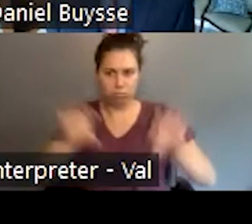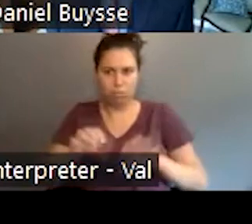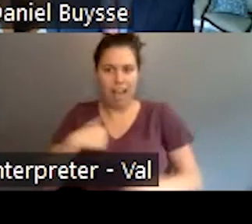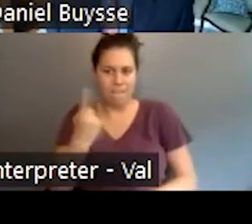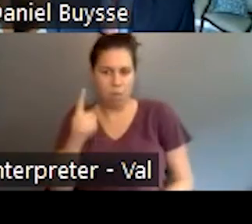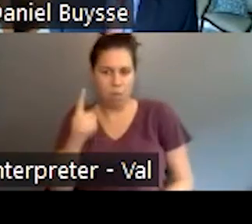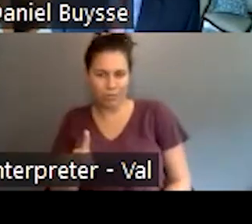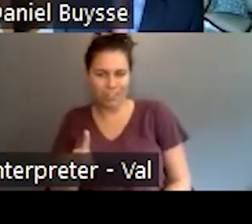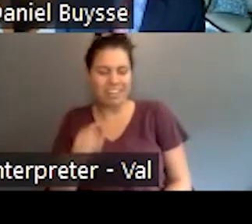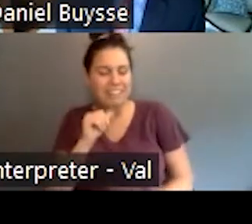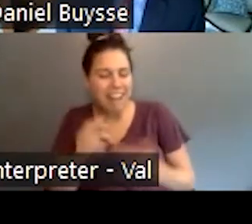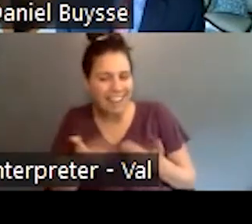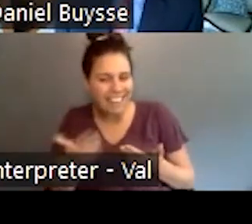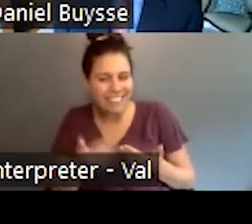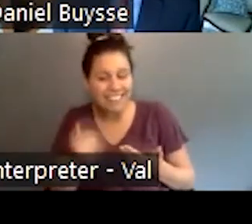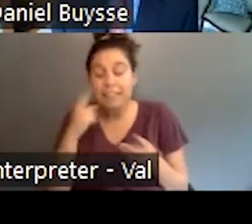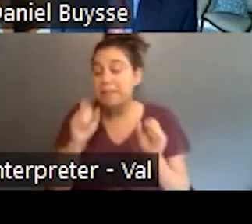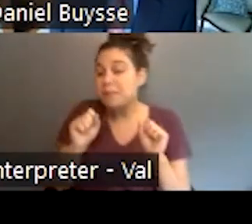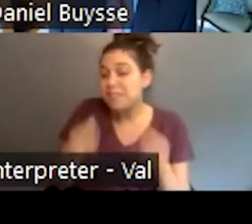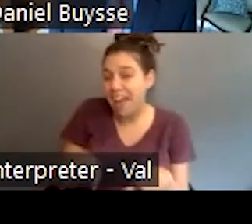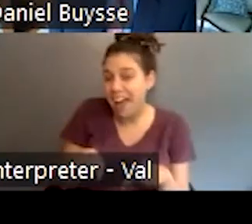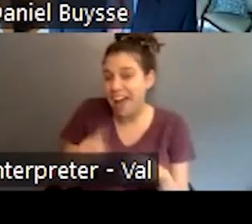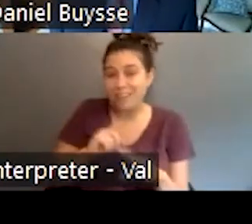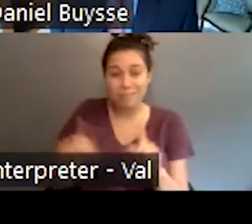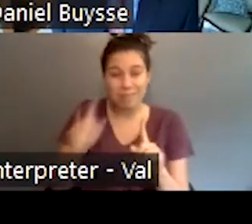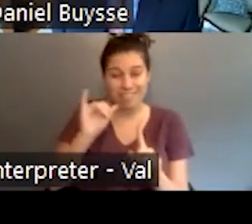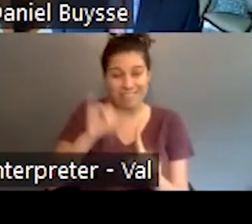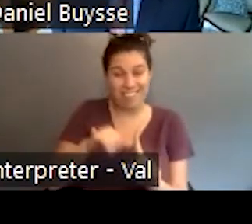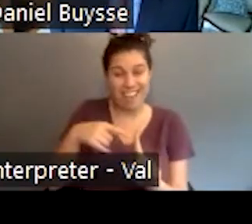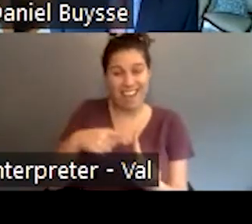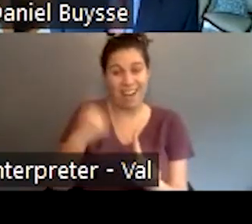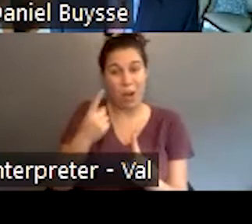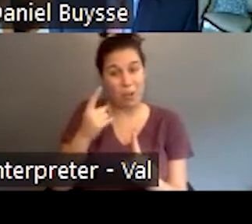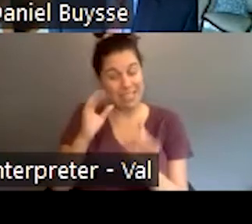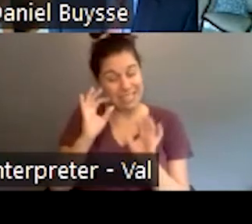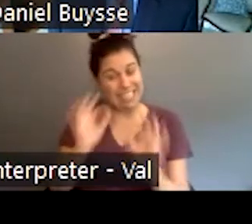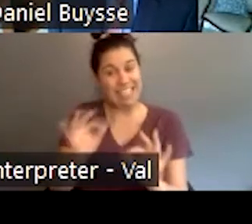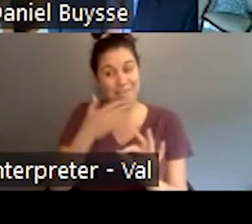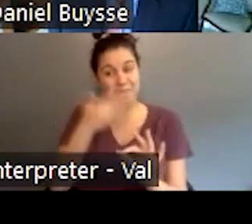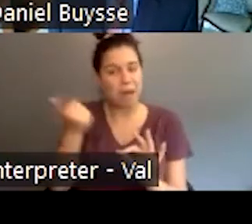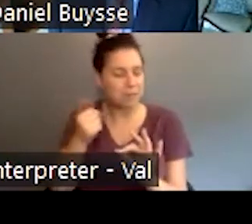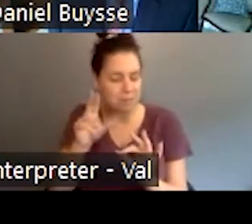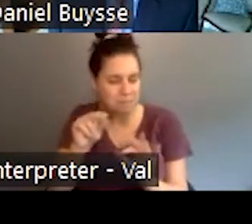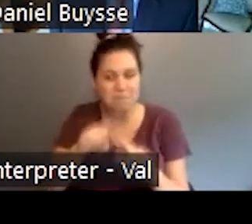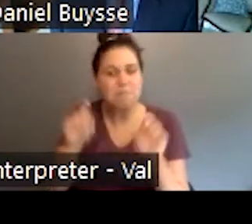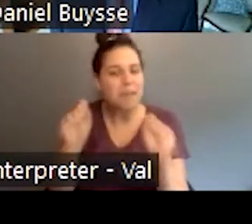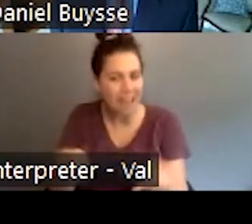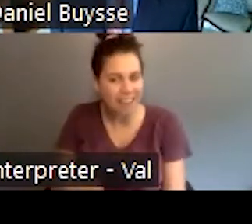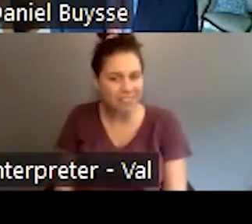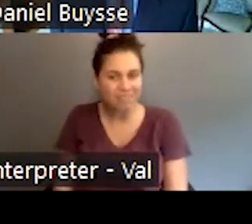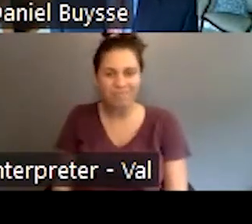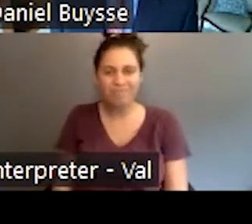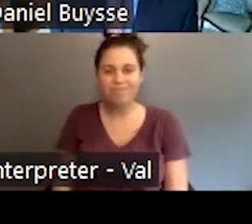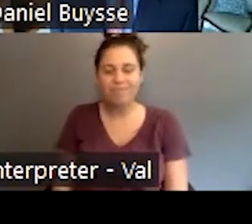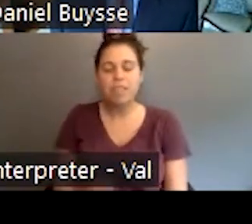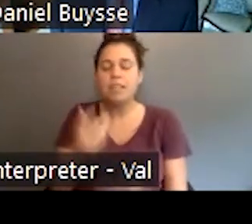easy. I think it can be done. I'm not sure that it's always elegant, but you can do it. I wanted to come up with something that